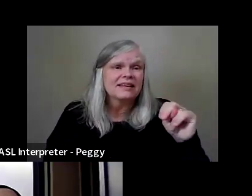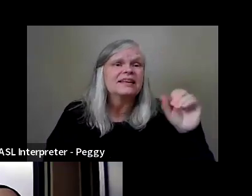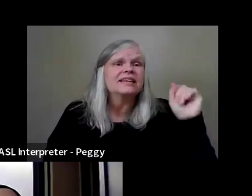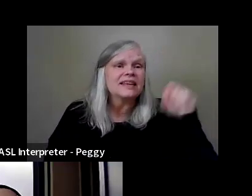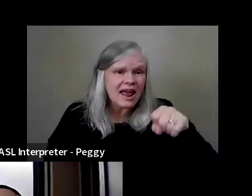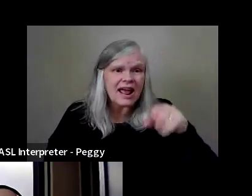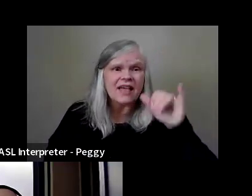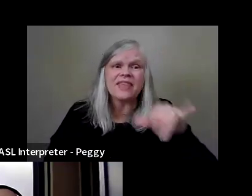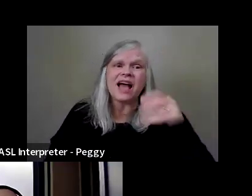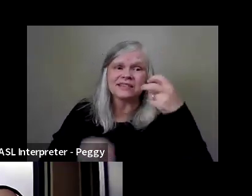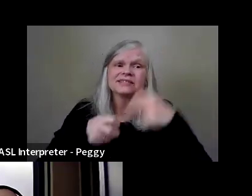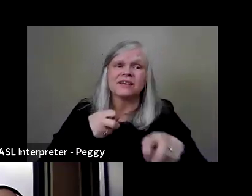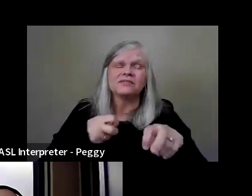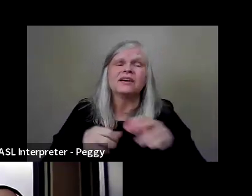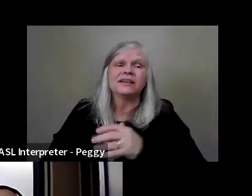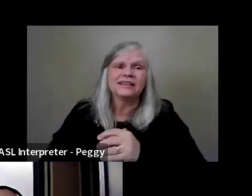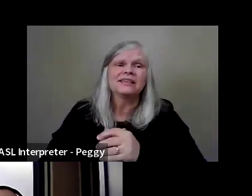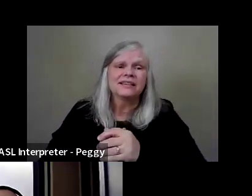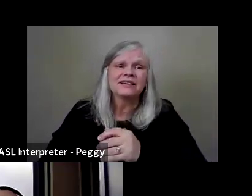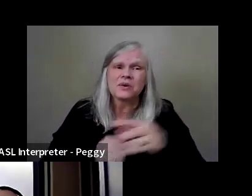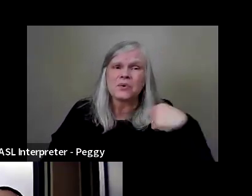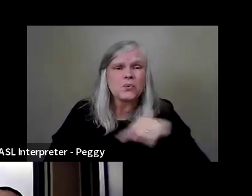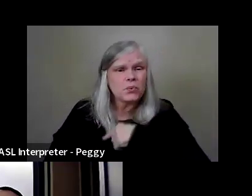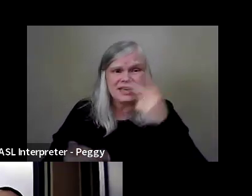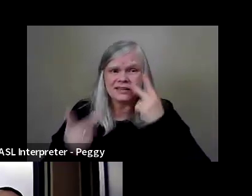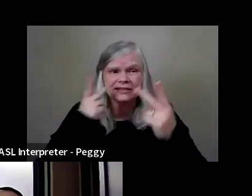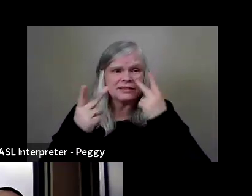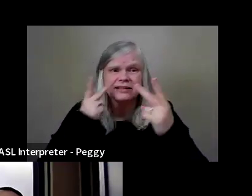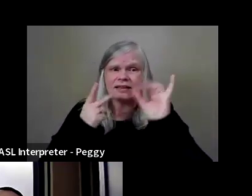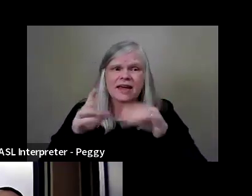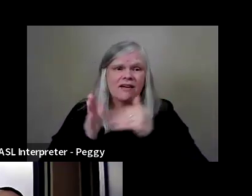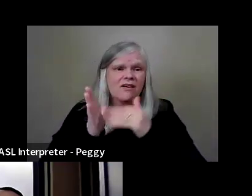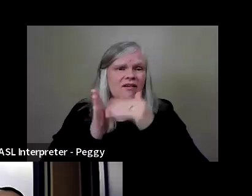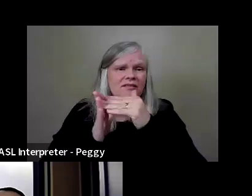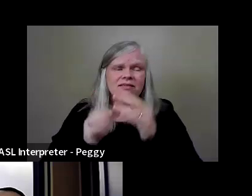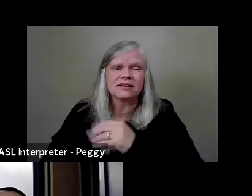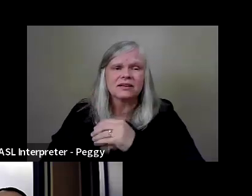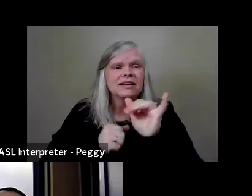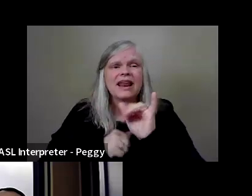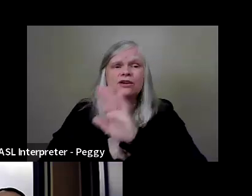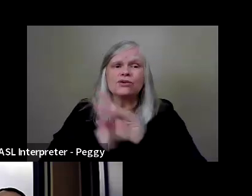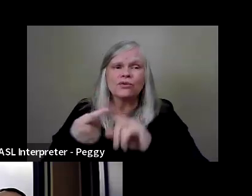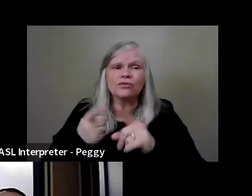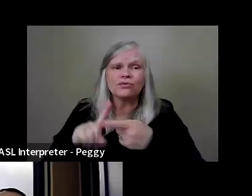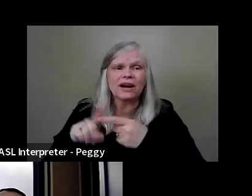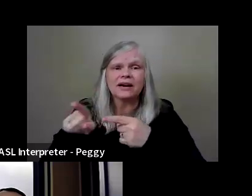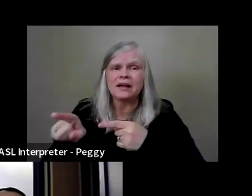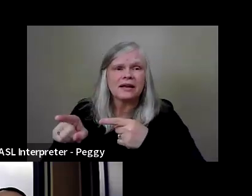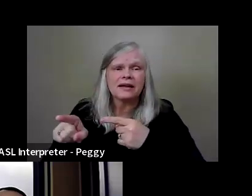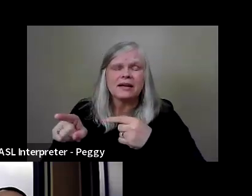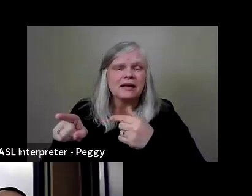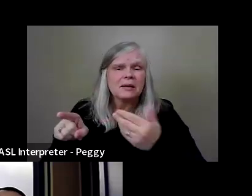really tough, Mike. And I think that we see that a lot because, like your friend may